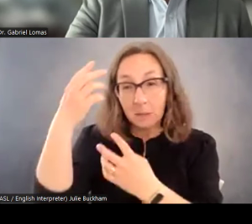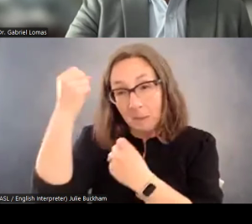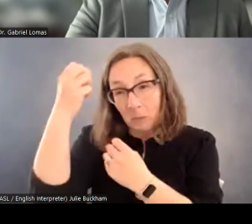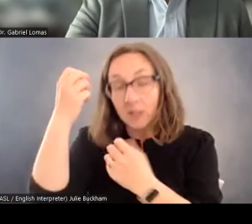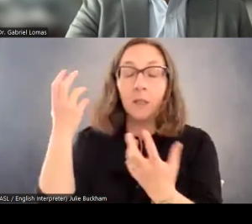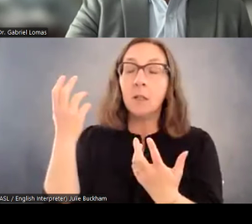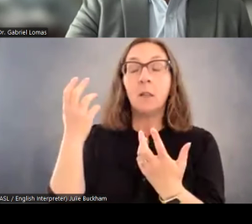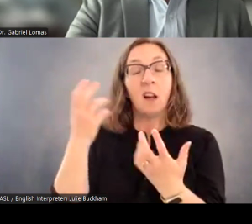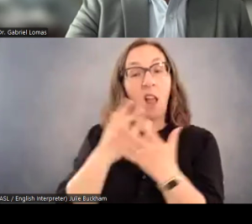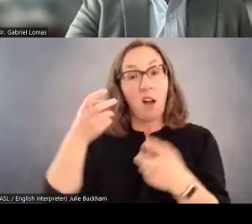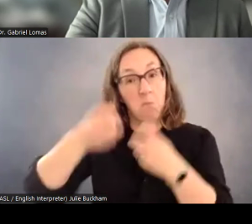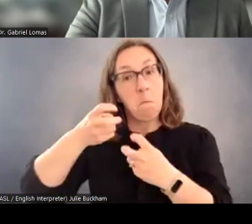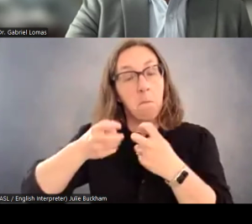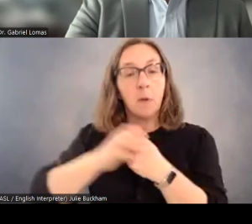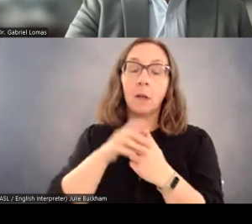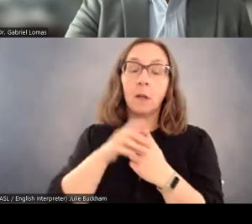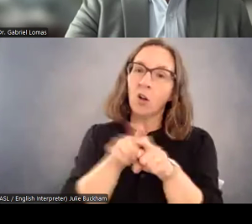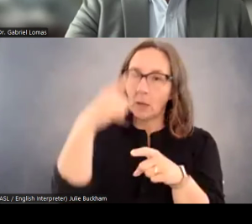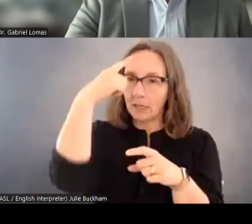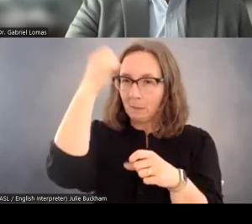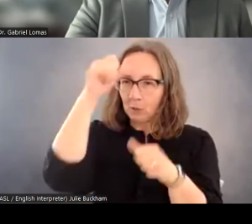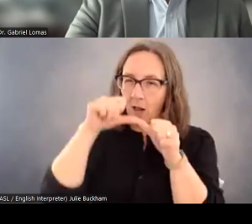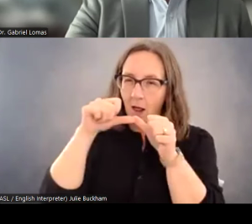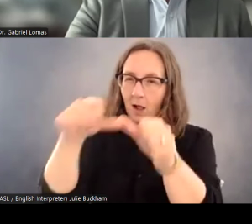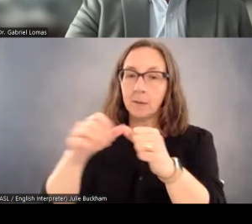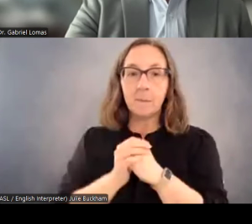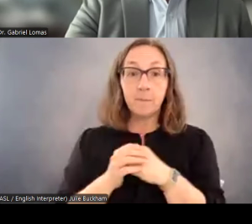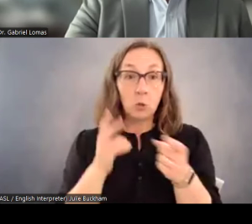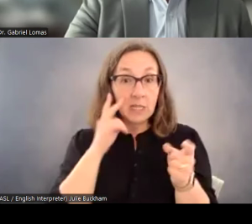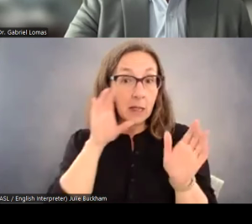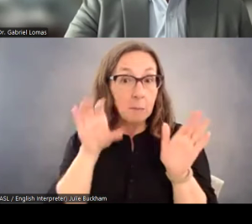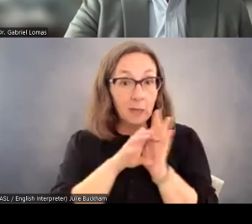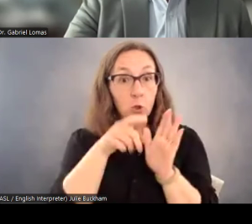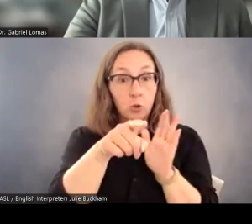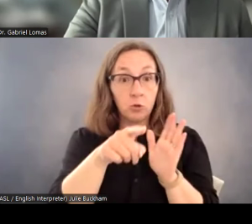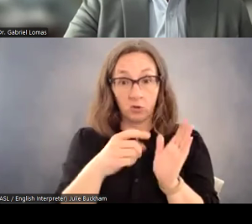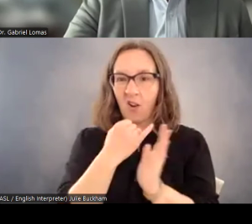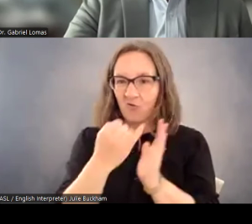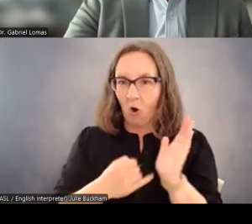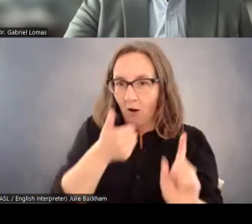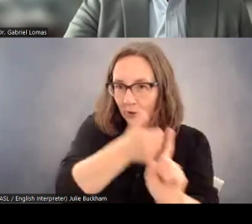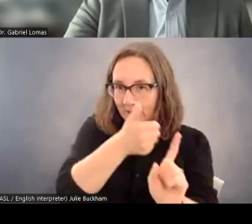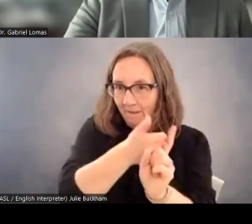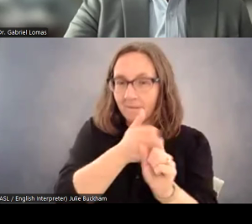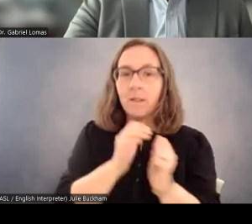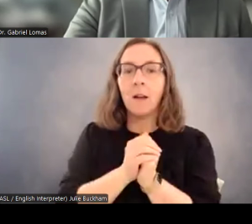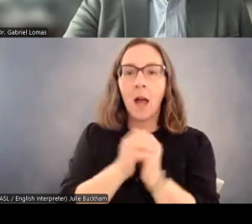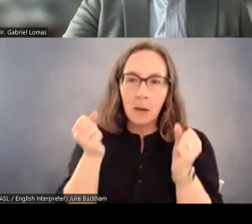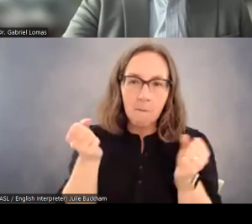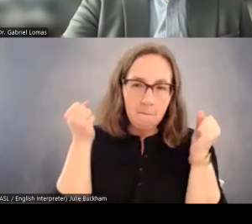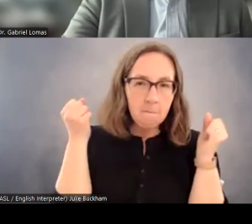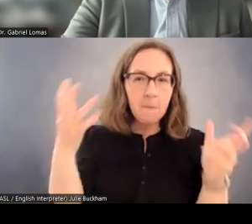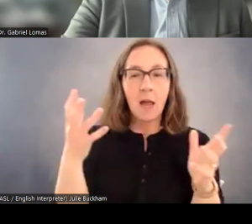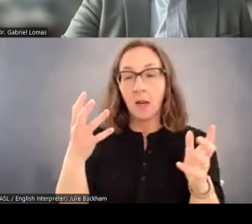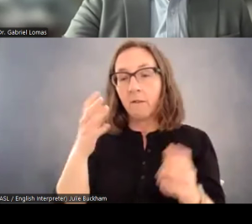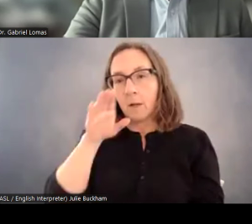with. The picture she's showing, she drew, and she really got through a lot of the issues that she faced and a lot of